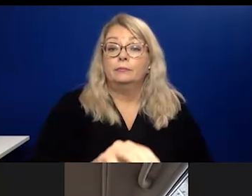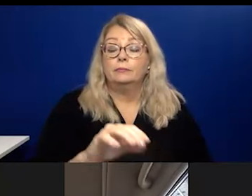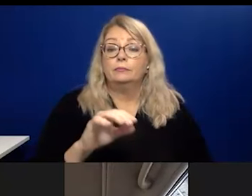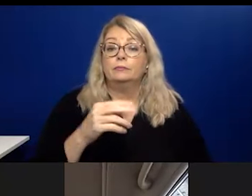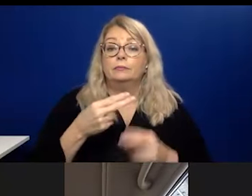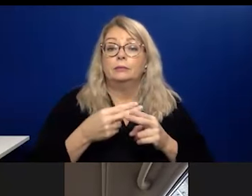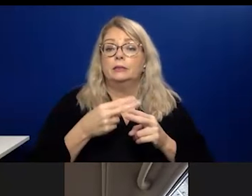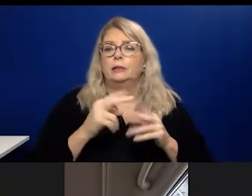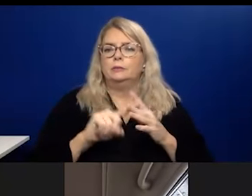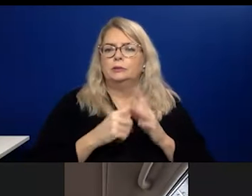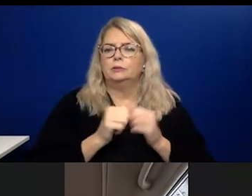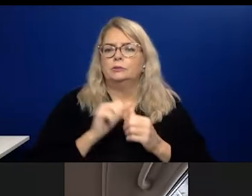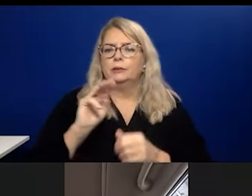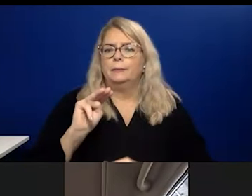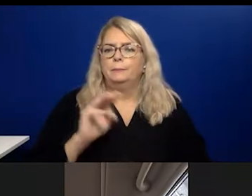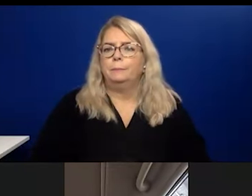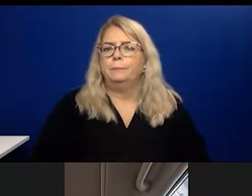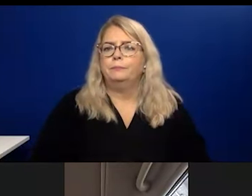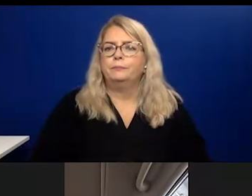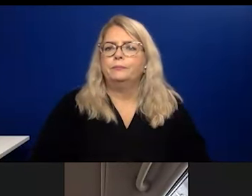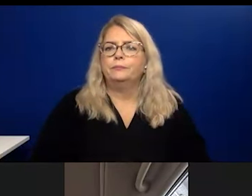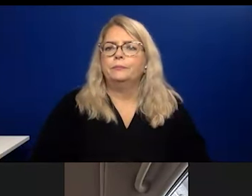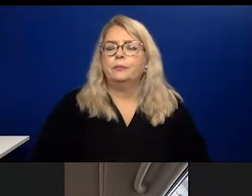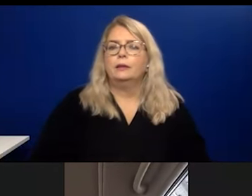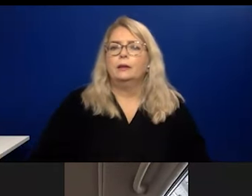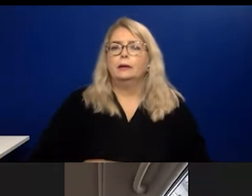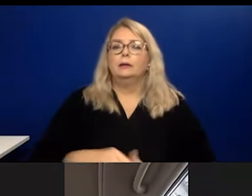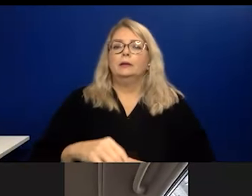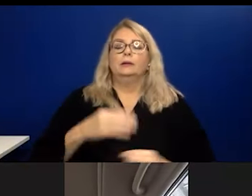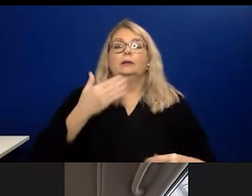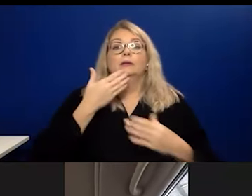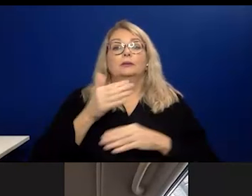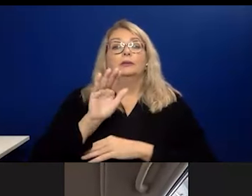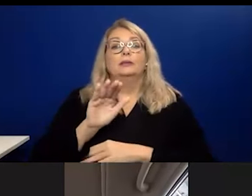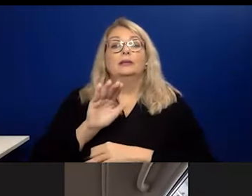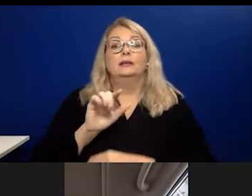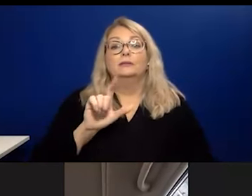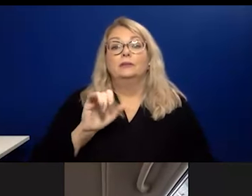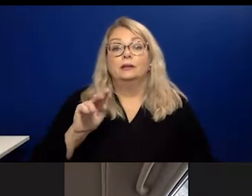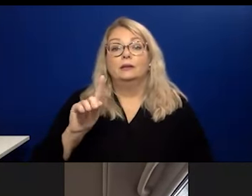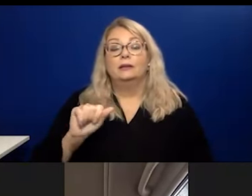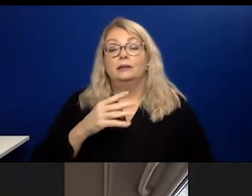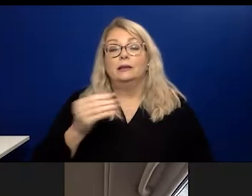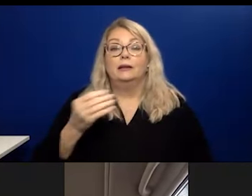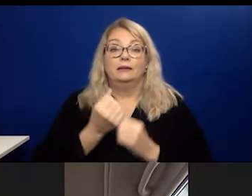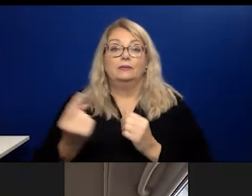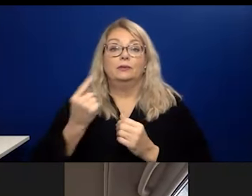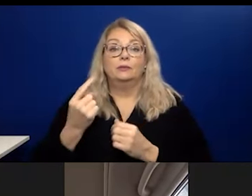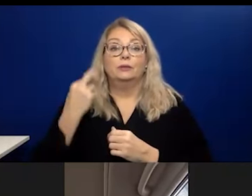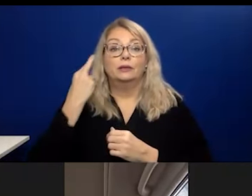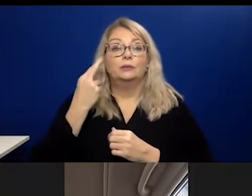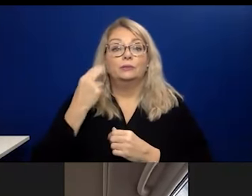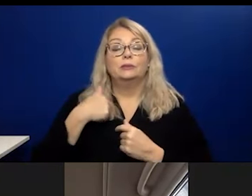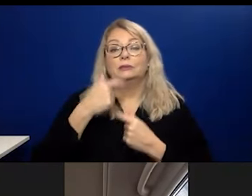Mai? Yes. Here. Good afternoon, Linda and everybody. The reason I'm interested in